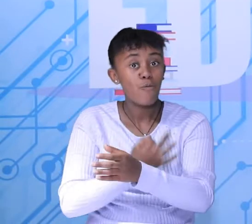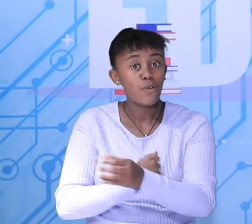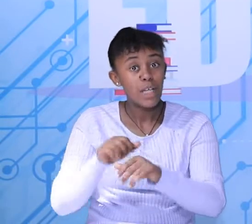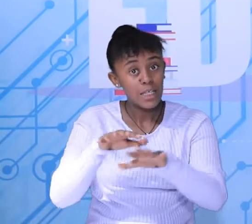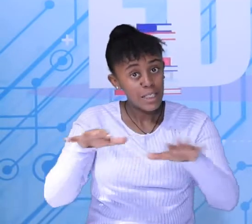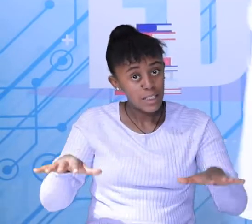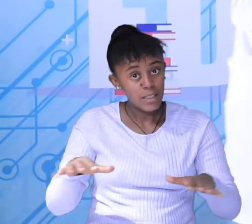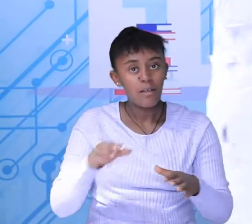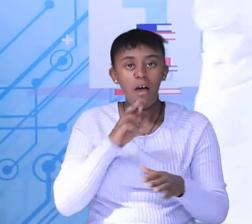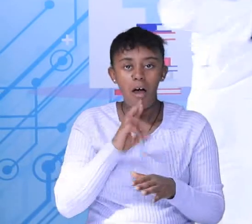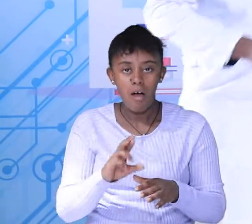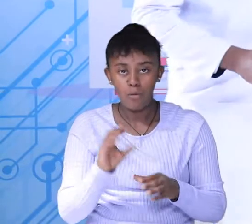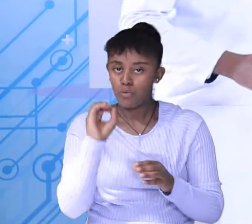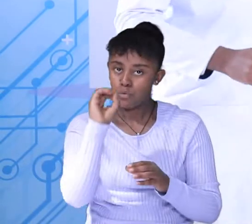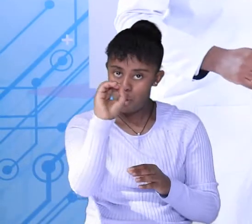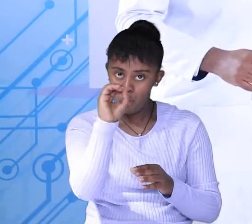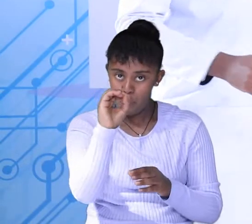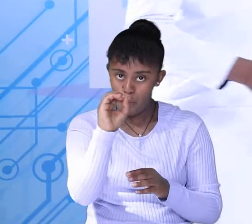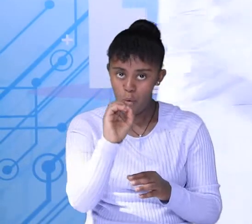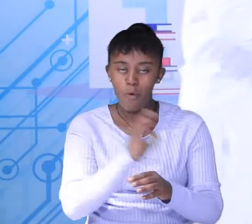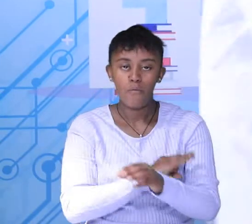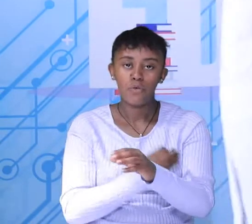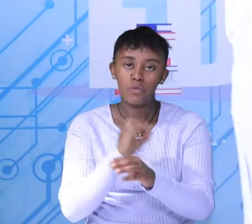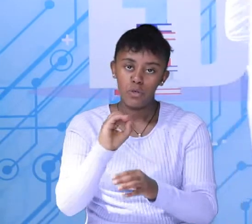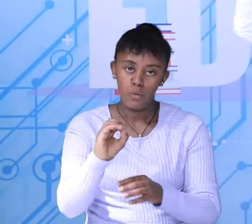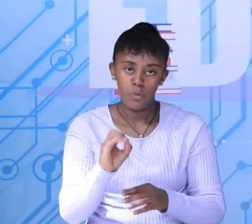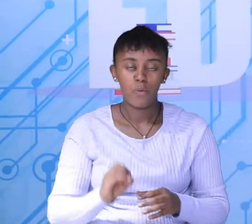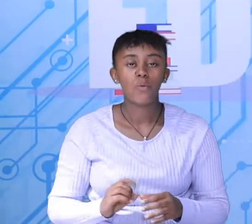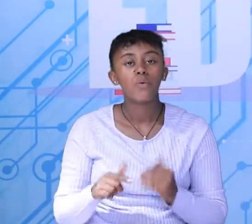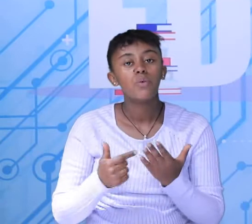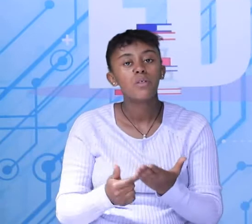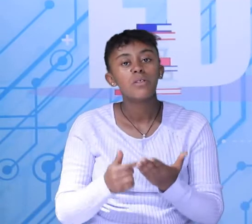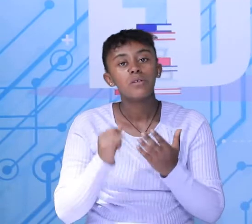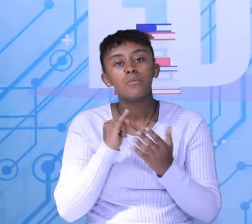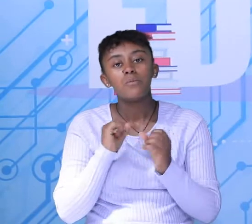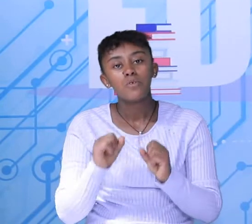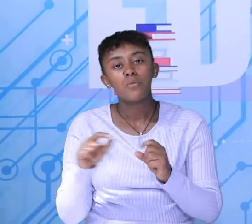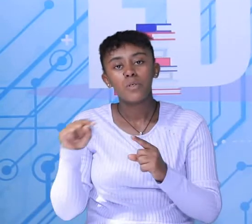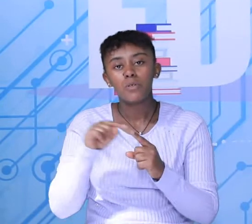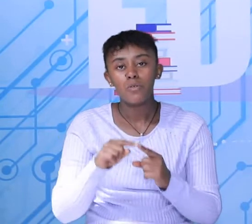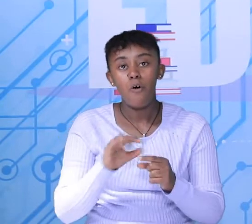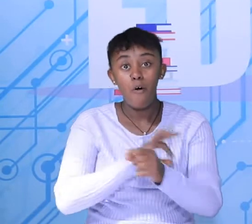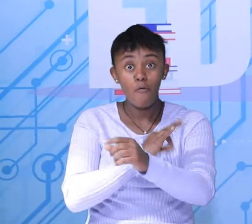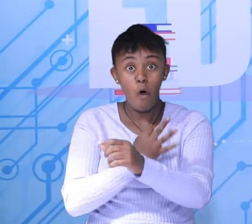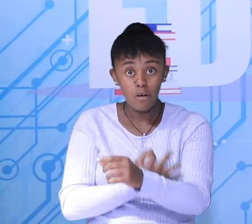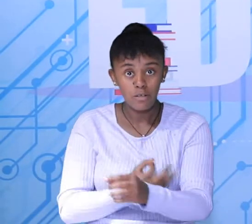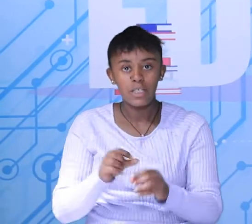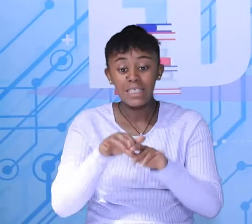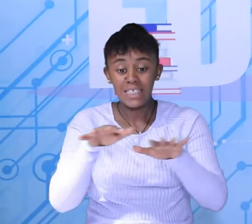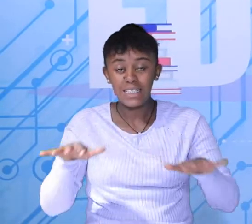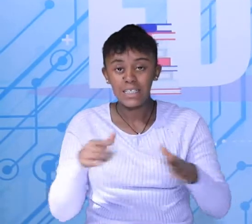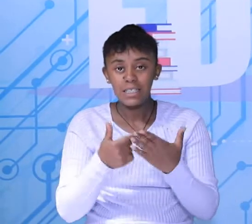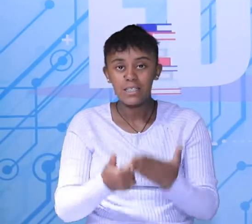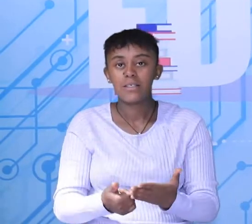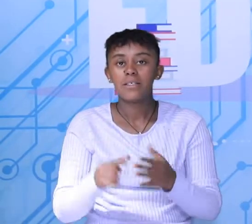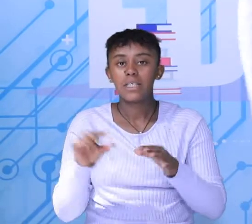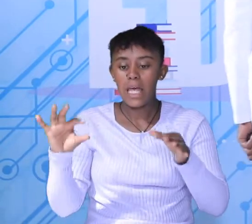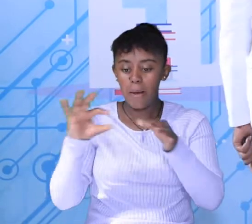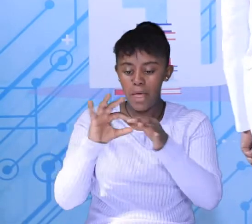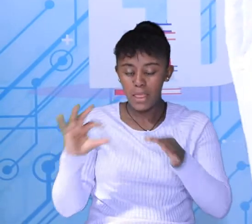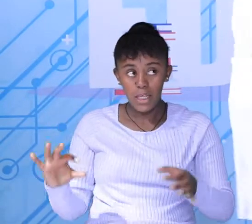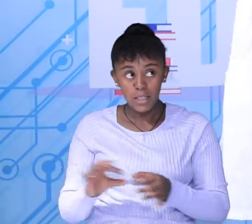today we'll proceed on that. And at last I have gave you this problem to find the magnetic